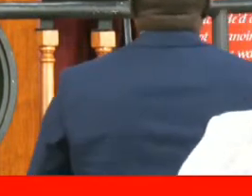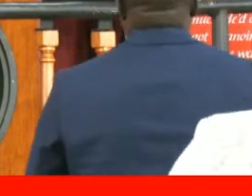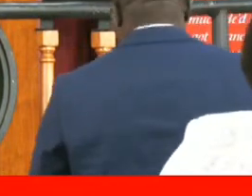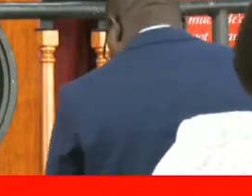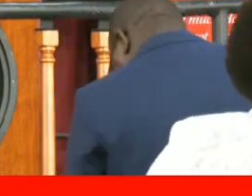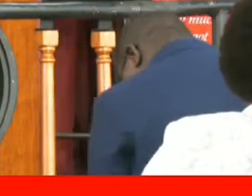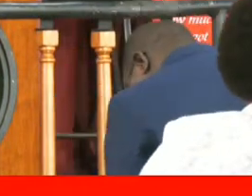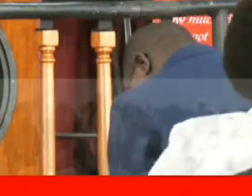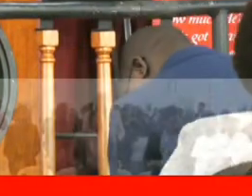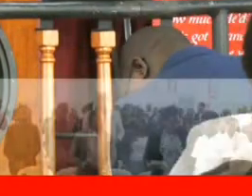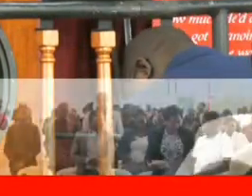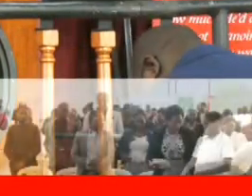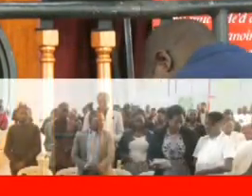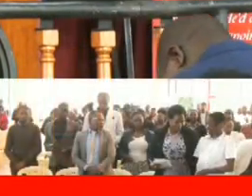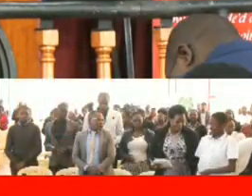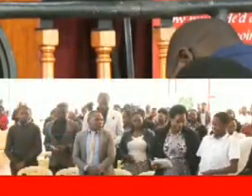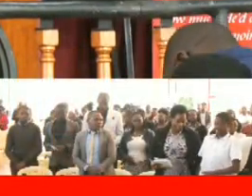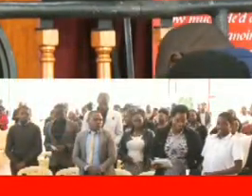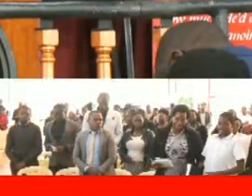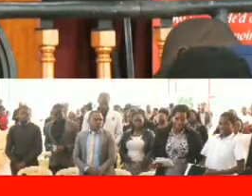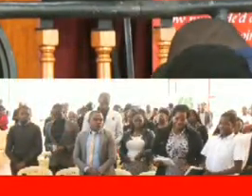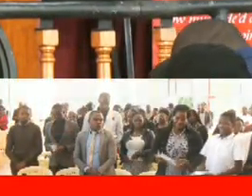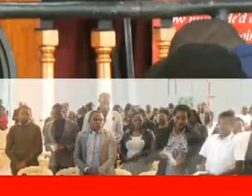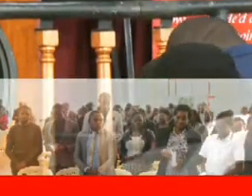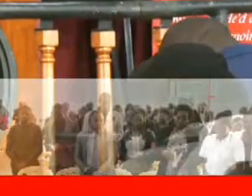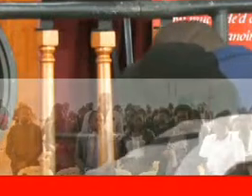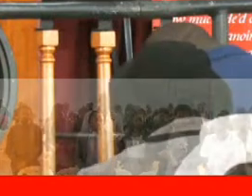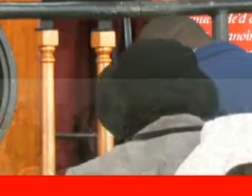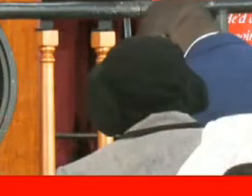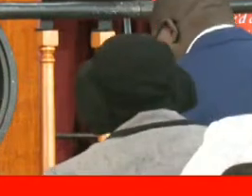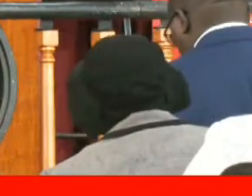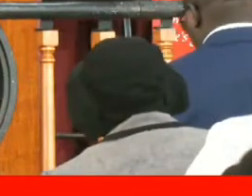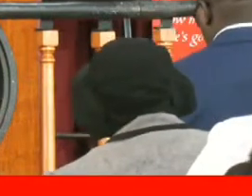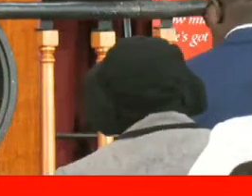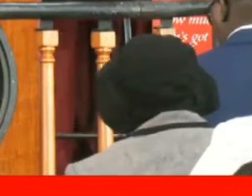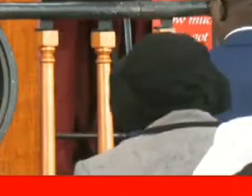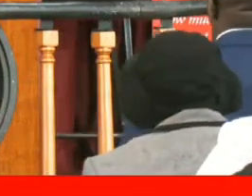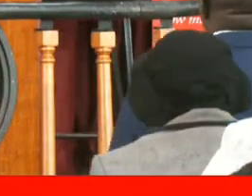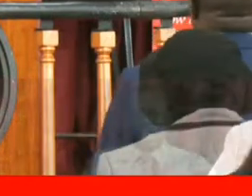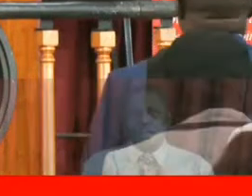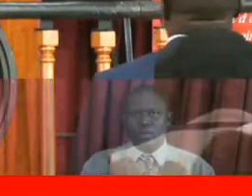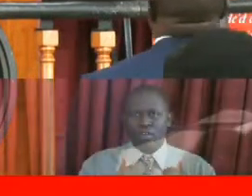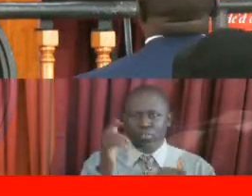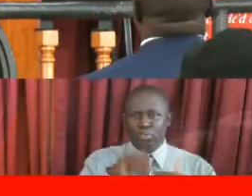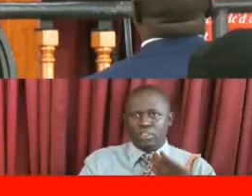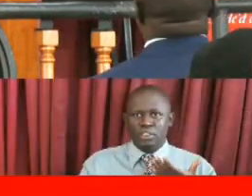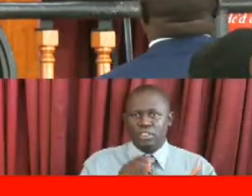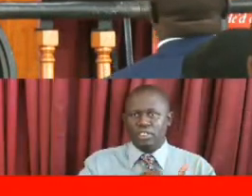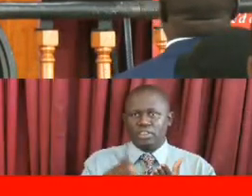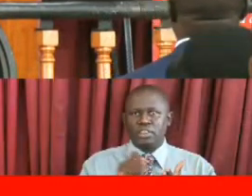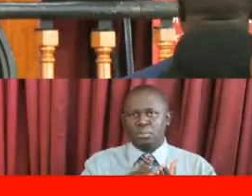and read scriptures and these are very familiar